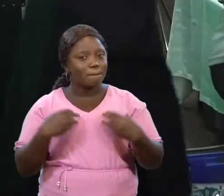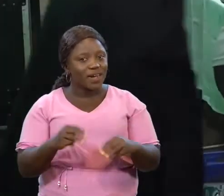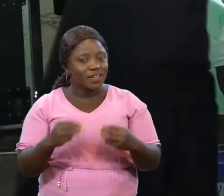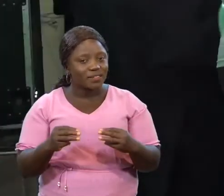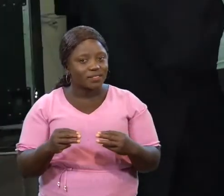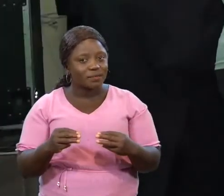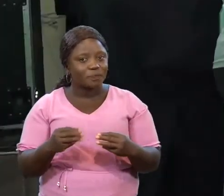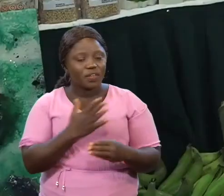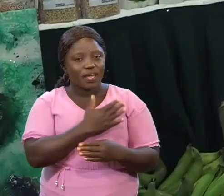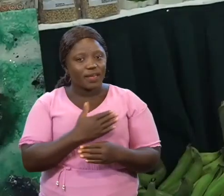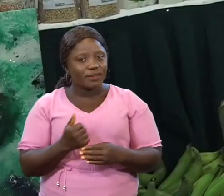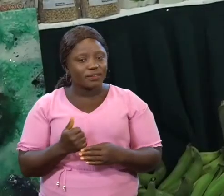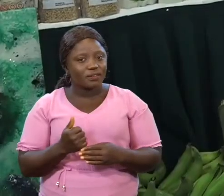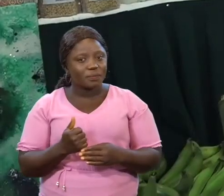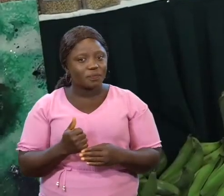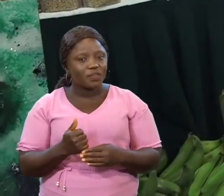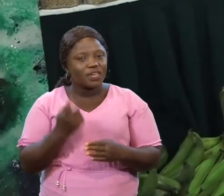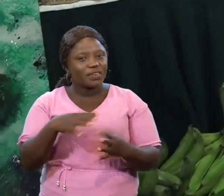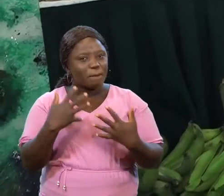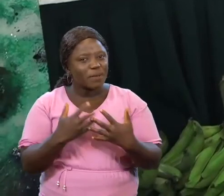markets. And